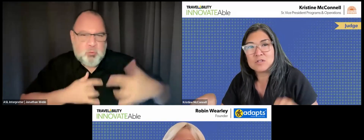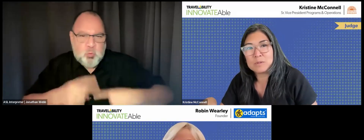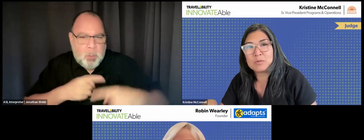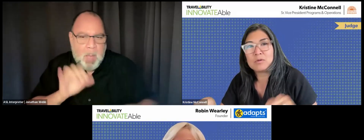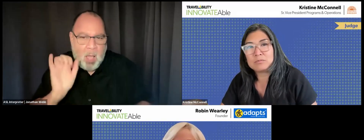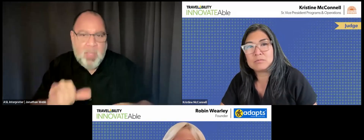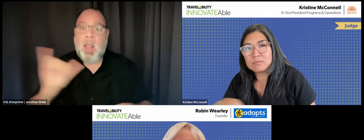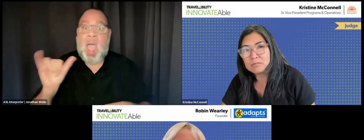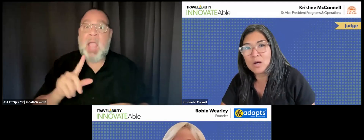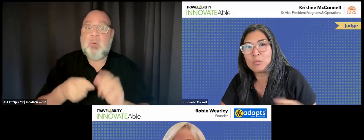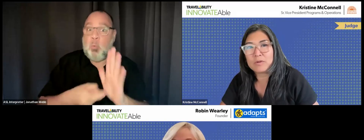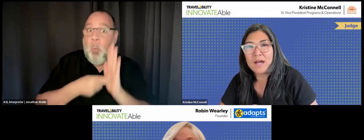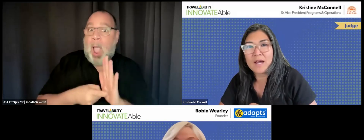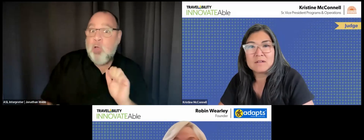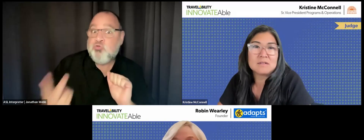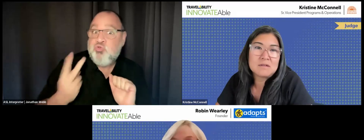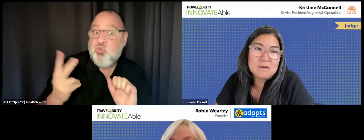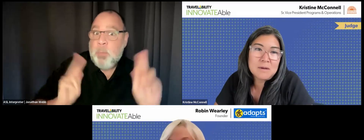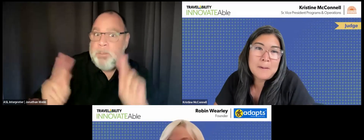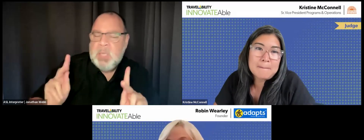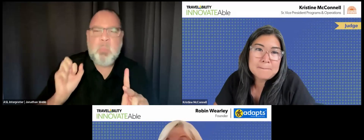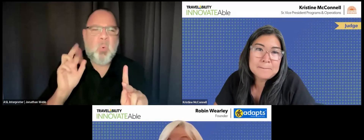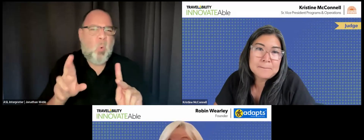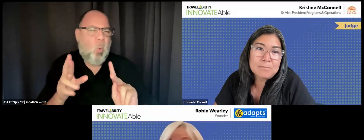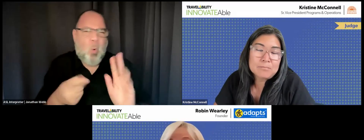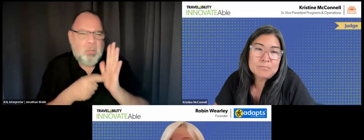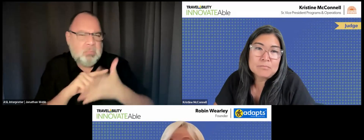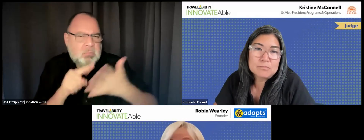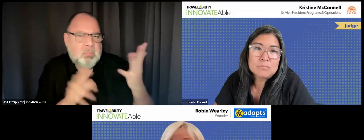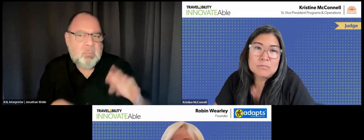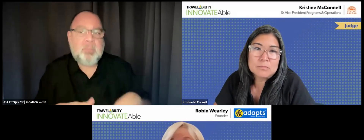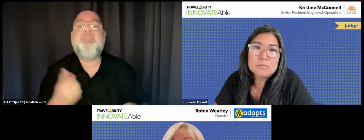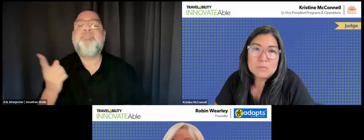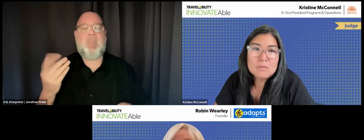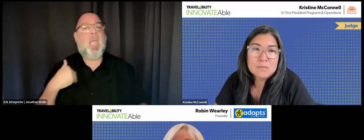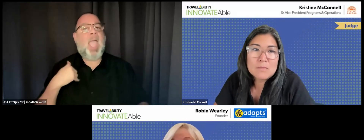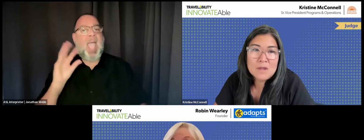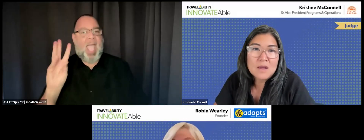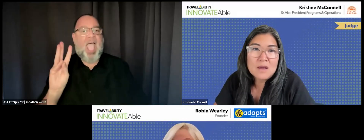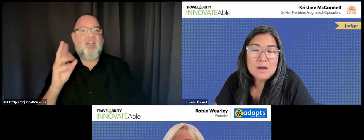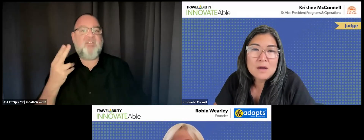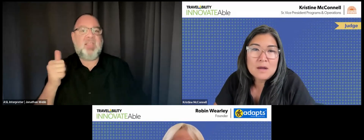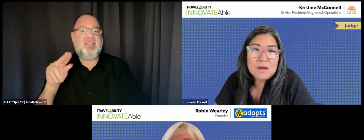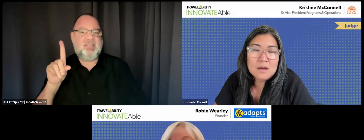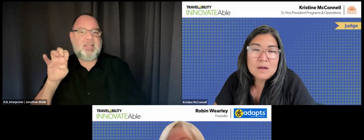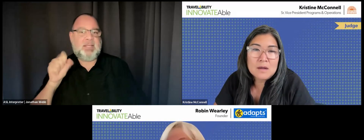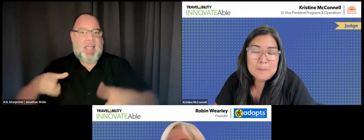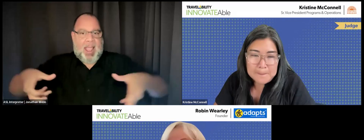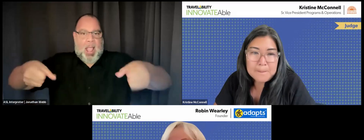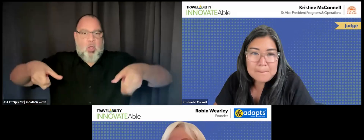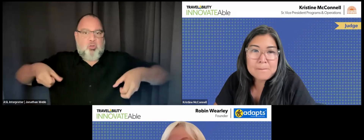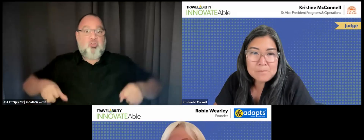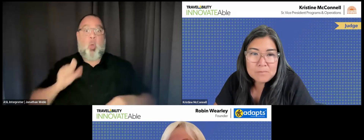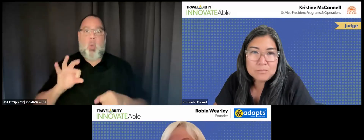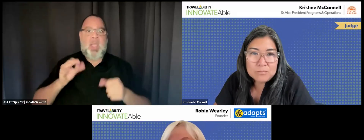have to have two people help with that. Well, it's designed, it has 6 handles, so if there's a particularly heavy person, you're